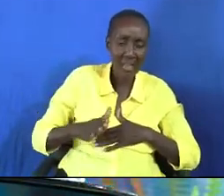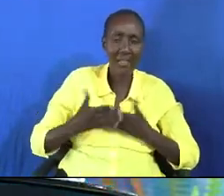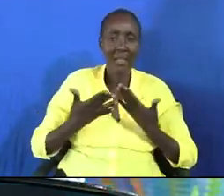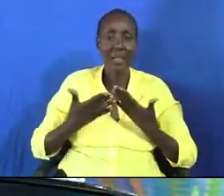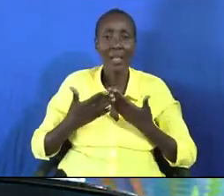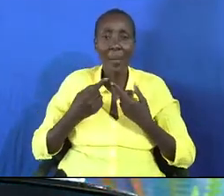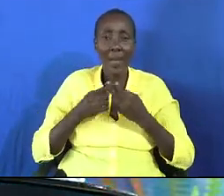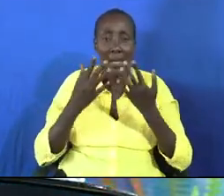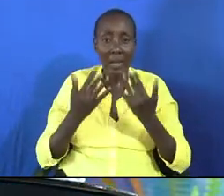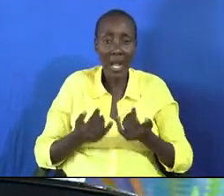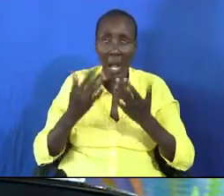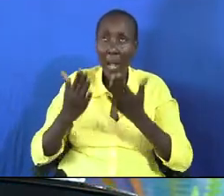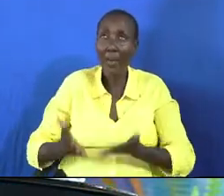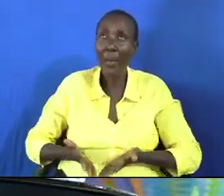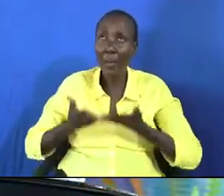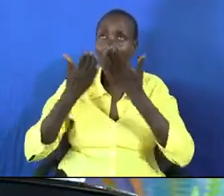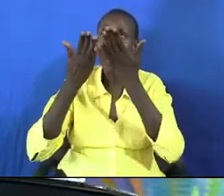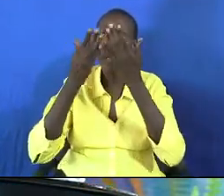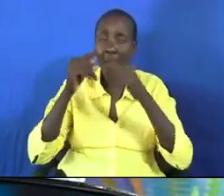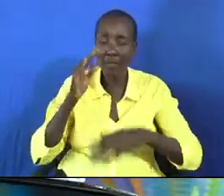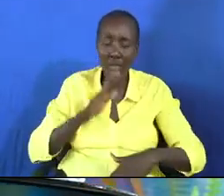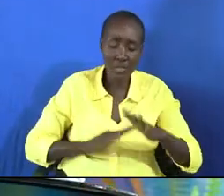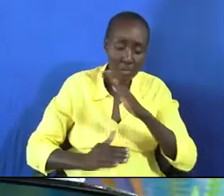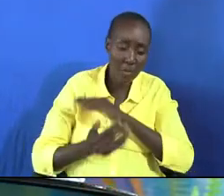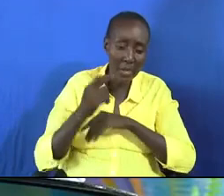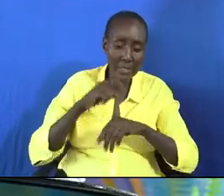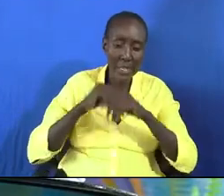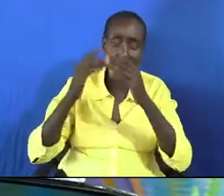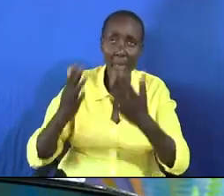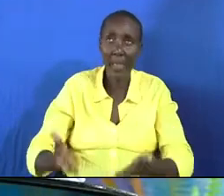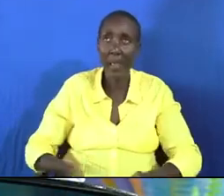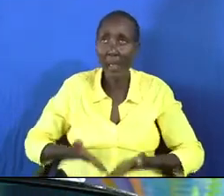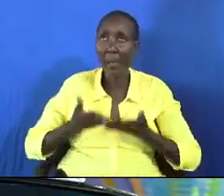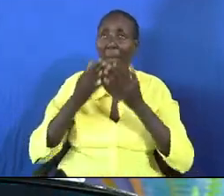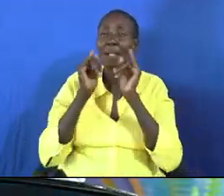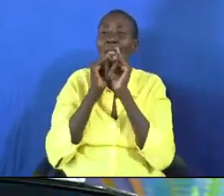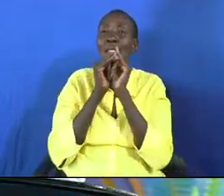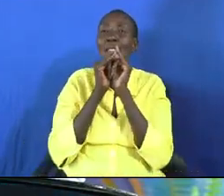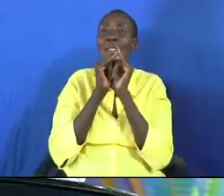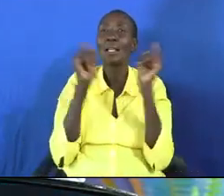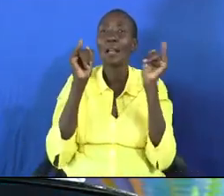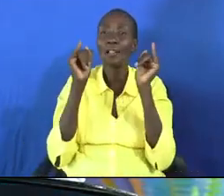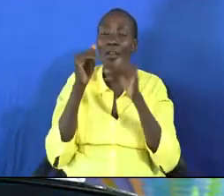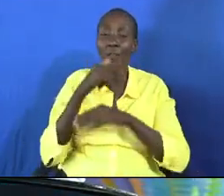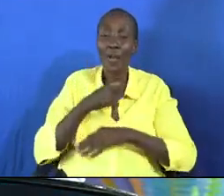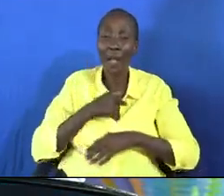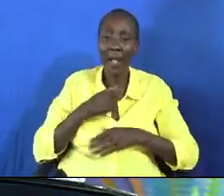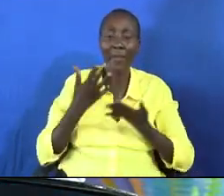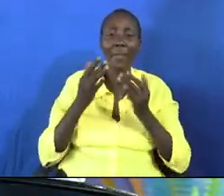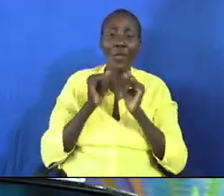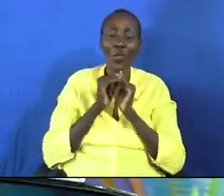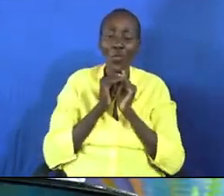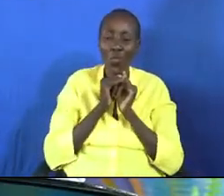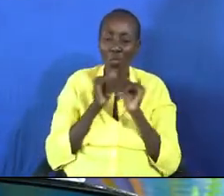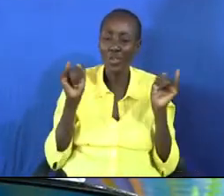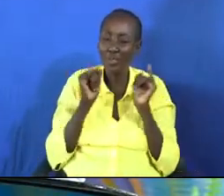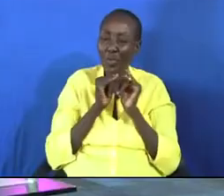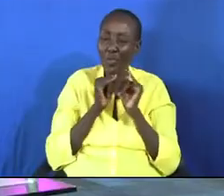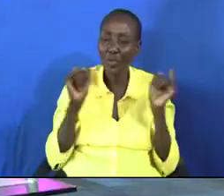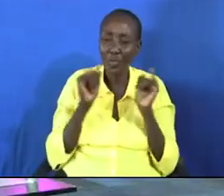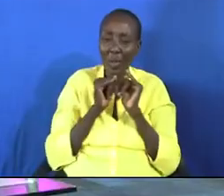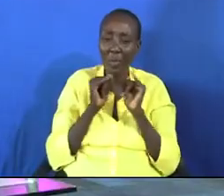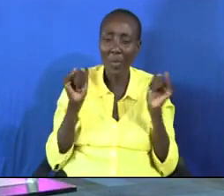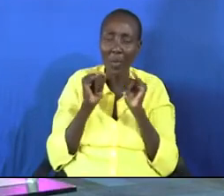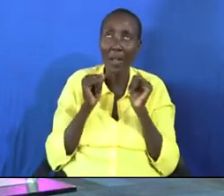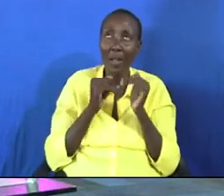am bringing them to you this morning. And as I bring them, sanctify me, wash me clean, that I